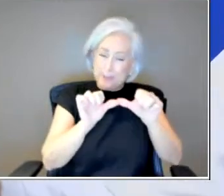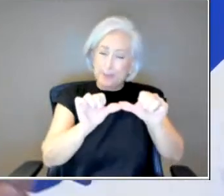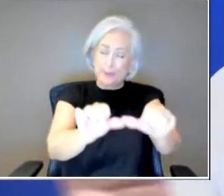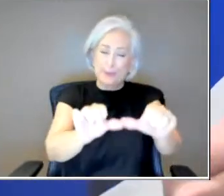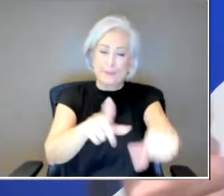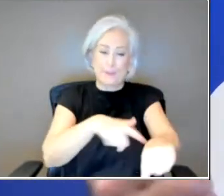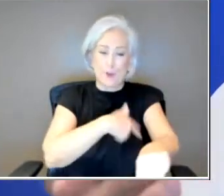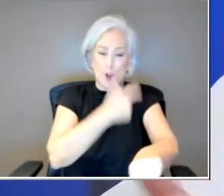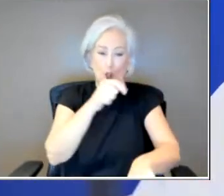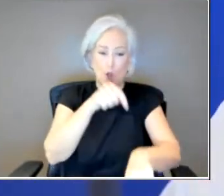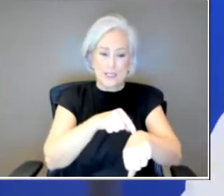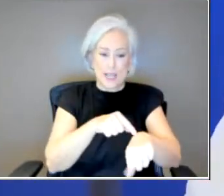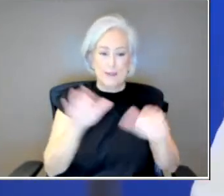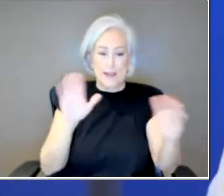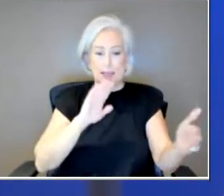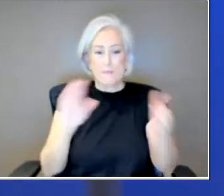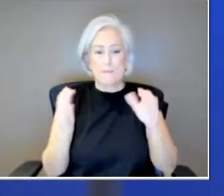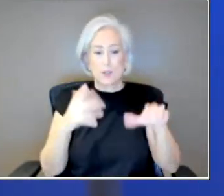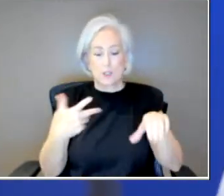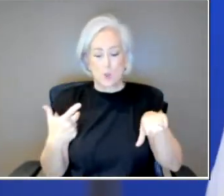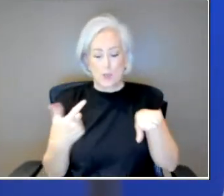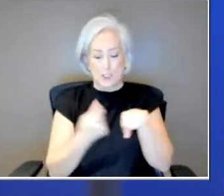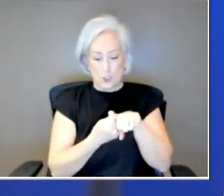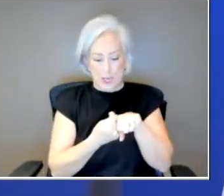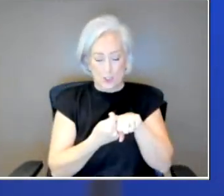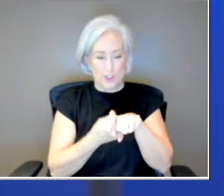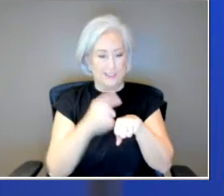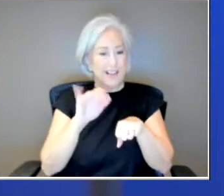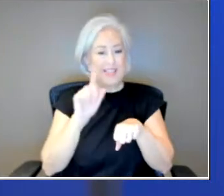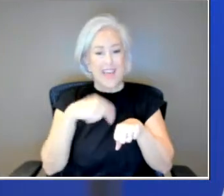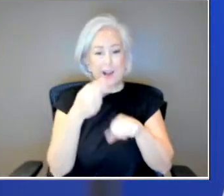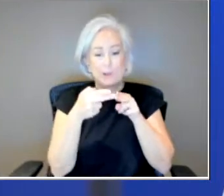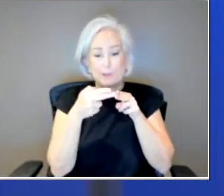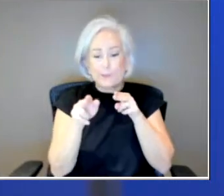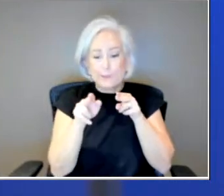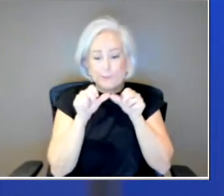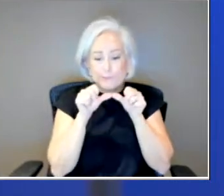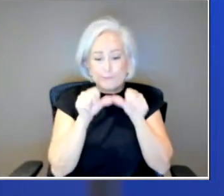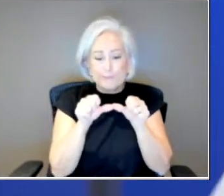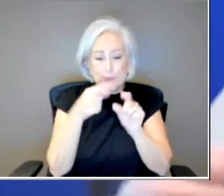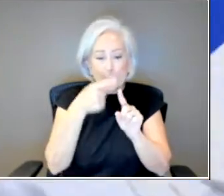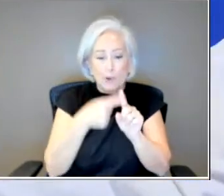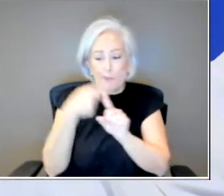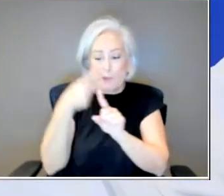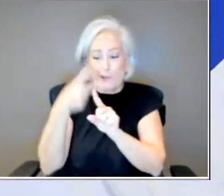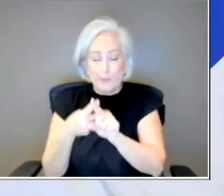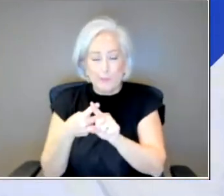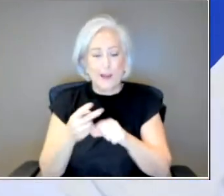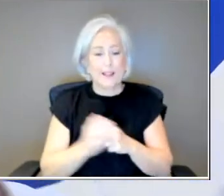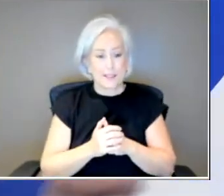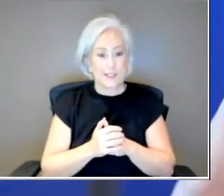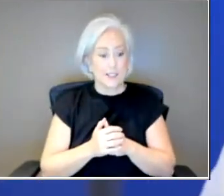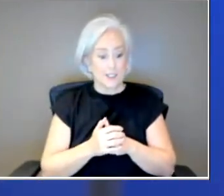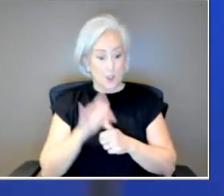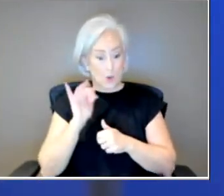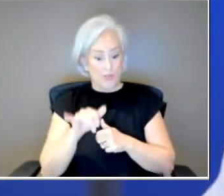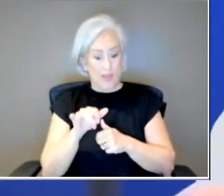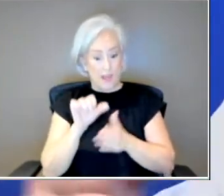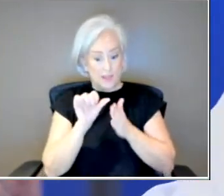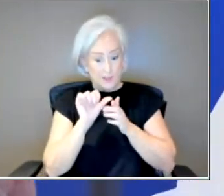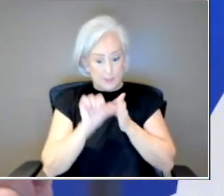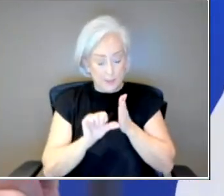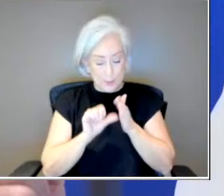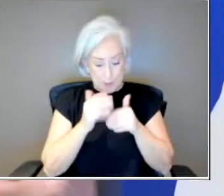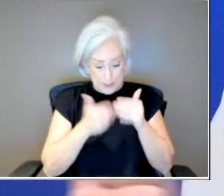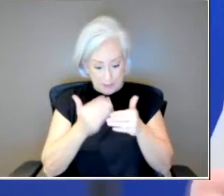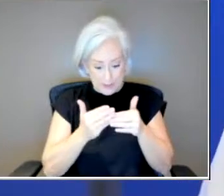to injections, which are only lasting by the time they get to us for people for a month or 2 months or something like that. We get 2 years of that improvement, and as that